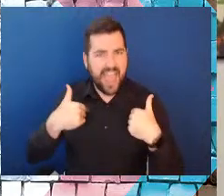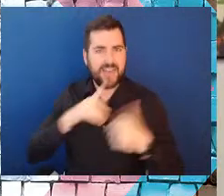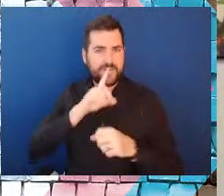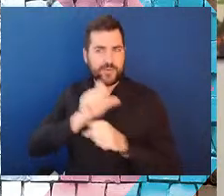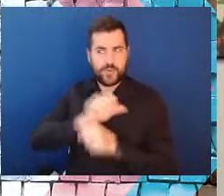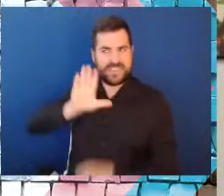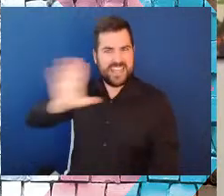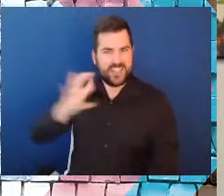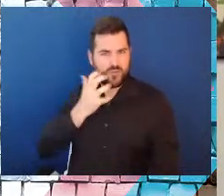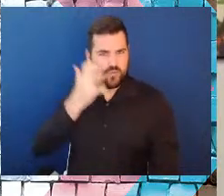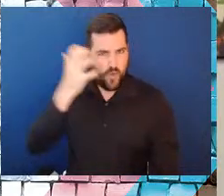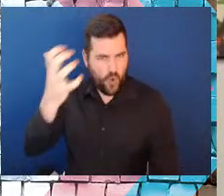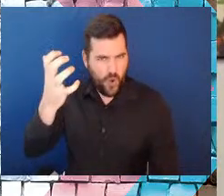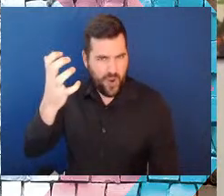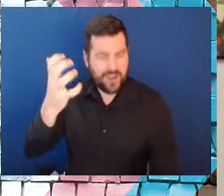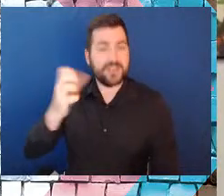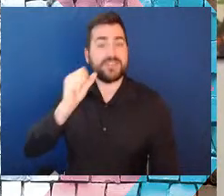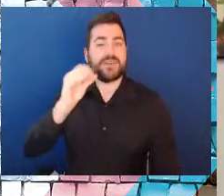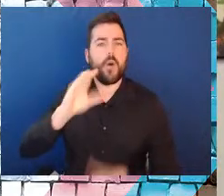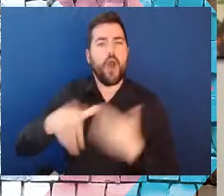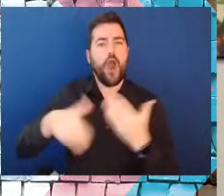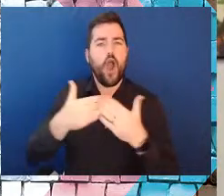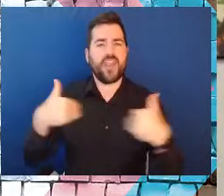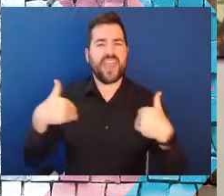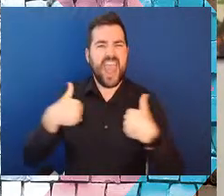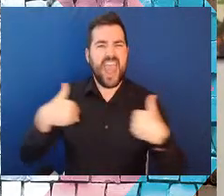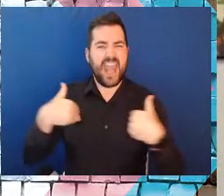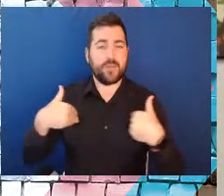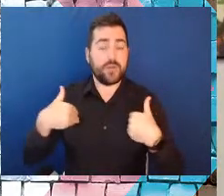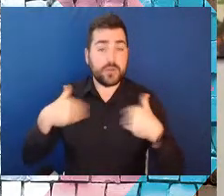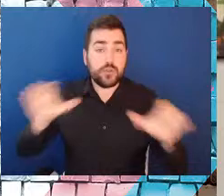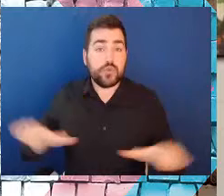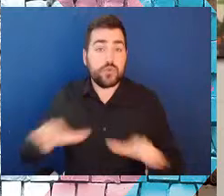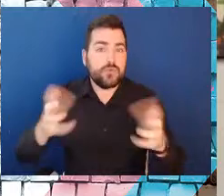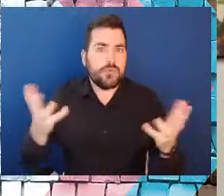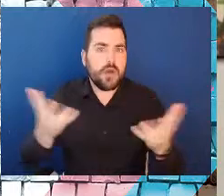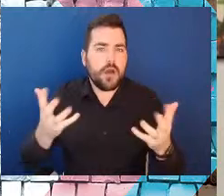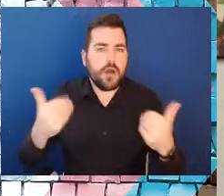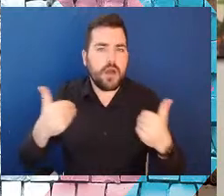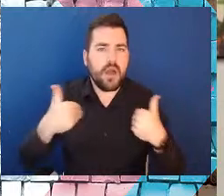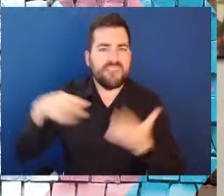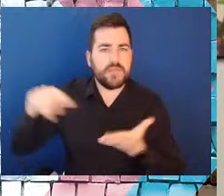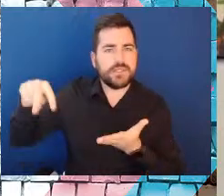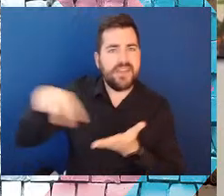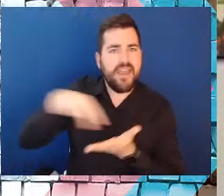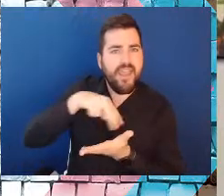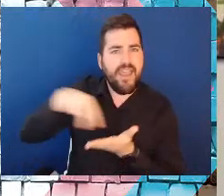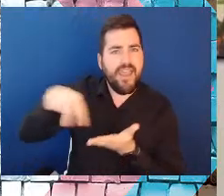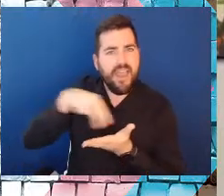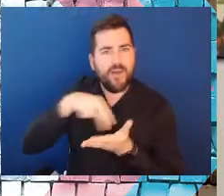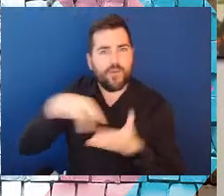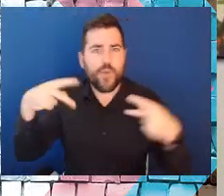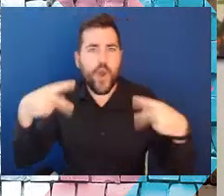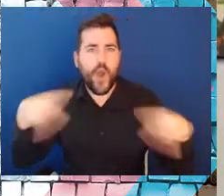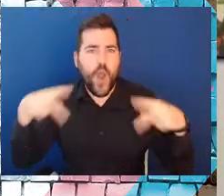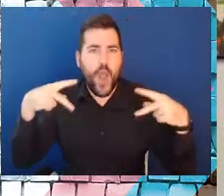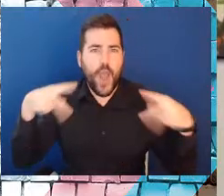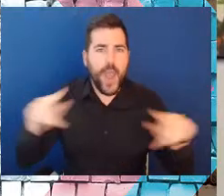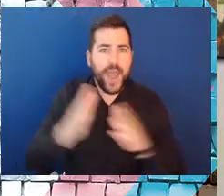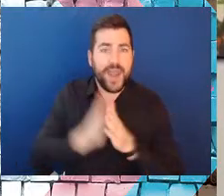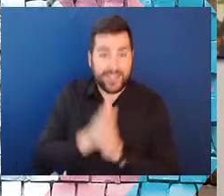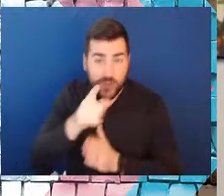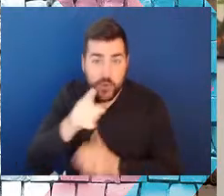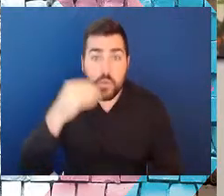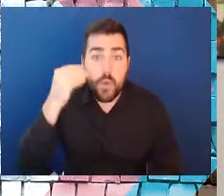going to have an animal dance party. So I want you to get ready at home. Put on your